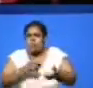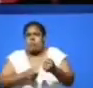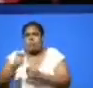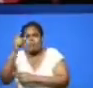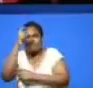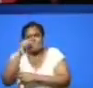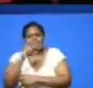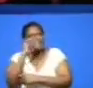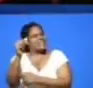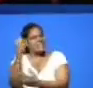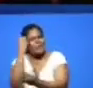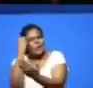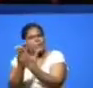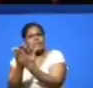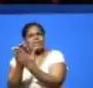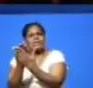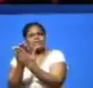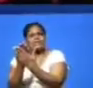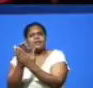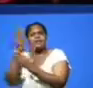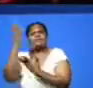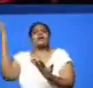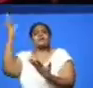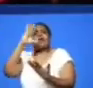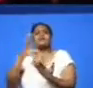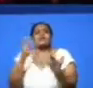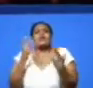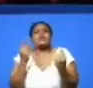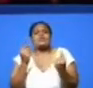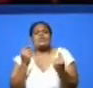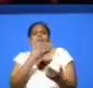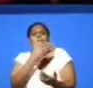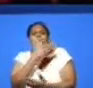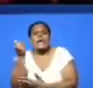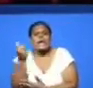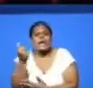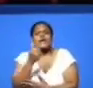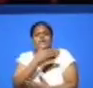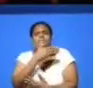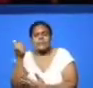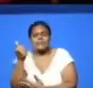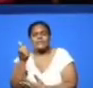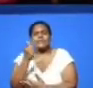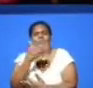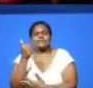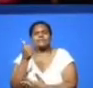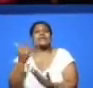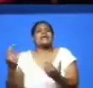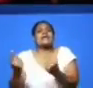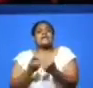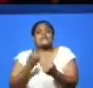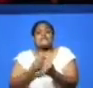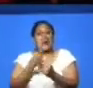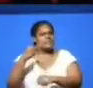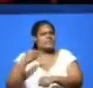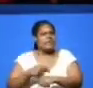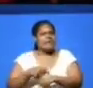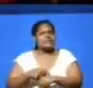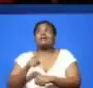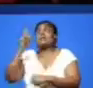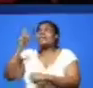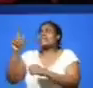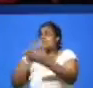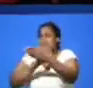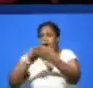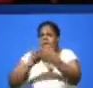they wouldn't obey. But God says here, I'll do better. I'll do better. In the first instance, I wrote it